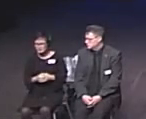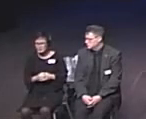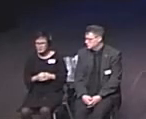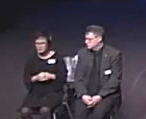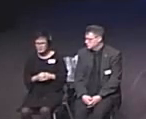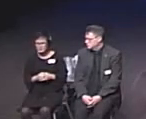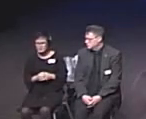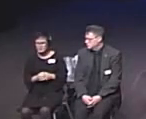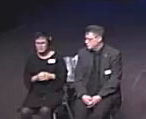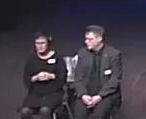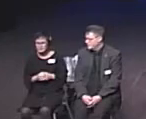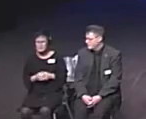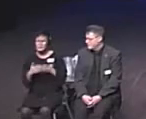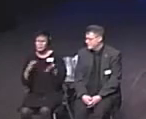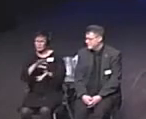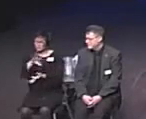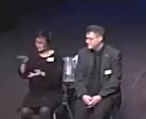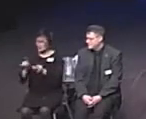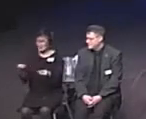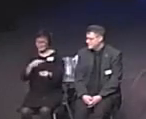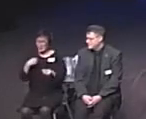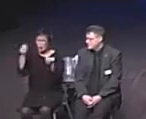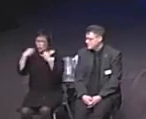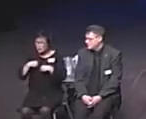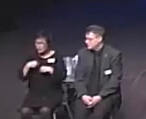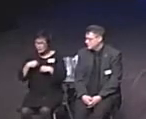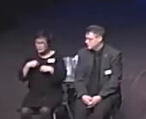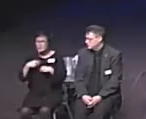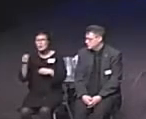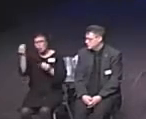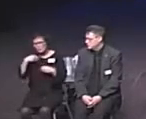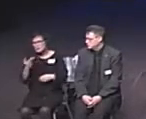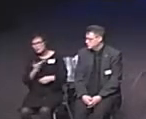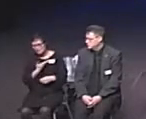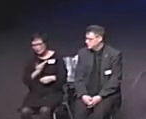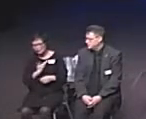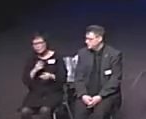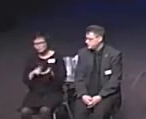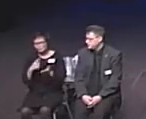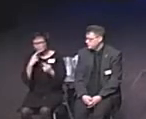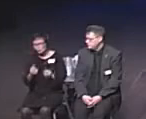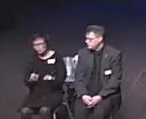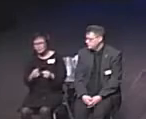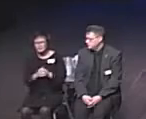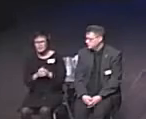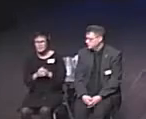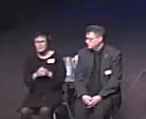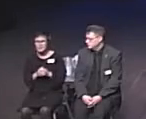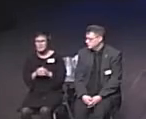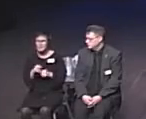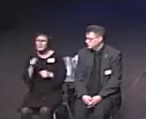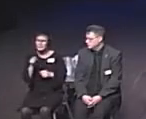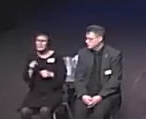Yeah. So what did we learn from this? A lot, I would say. We have this was an